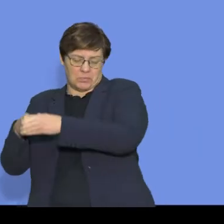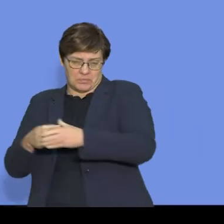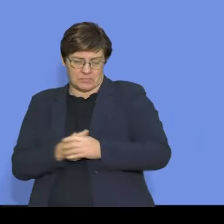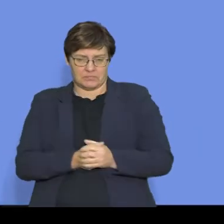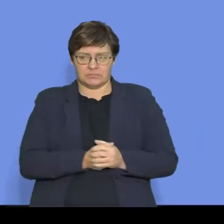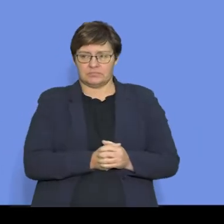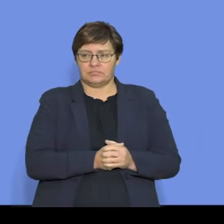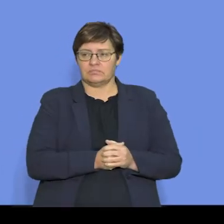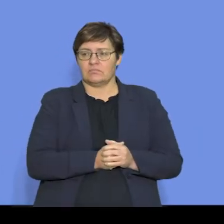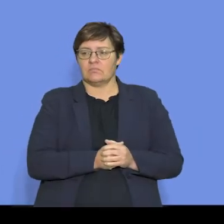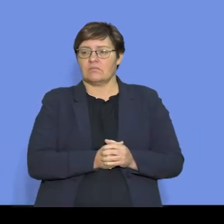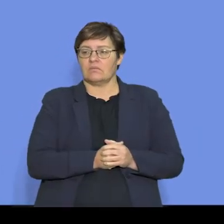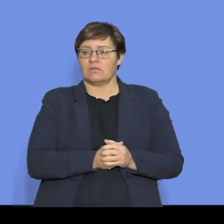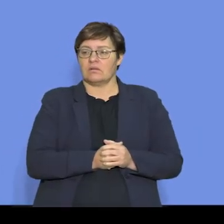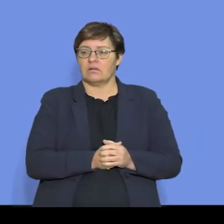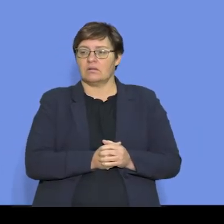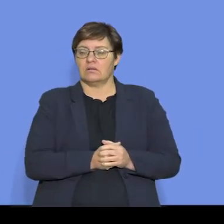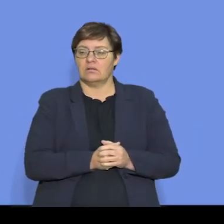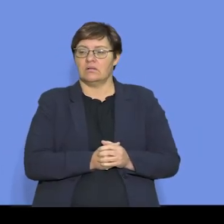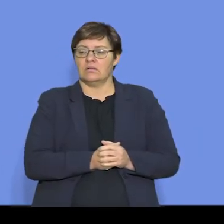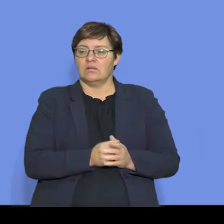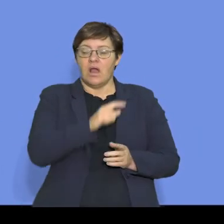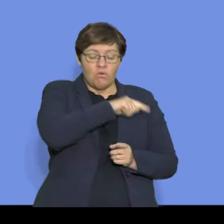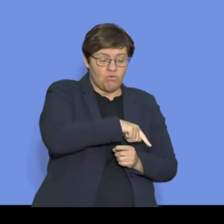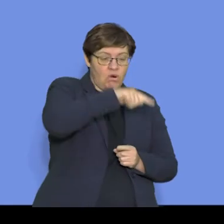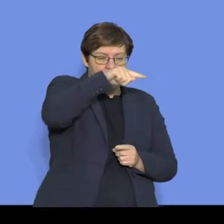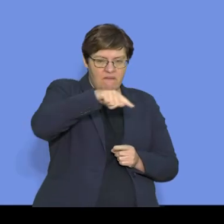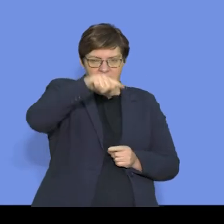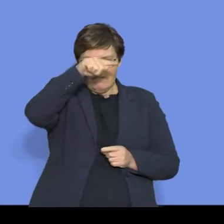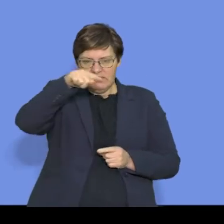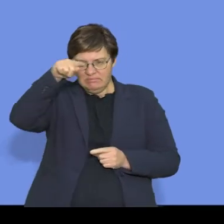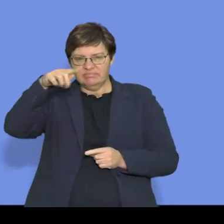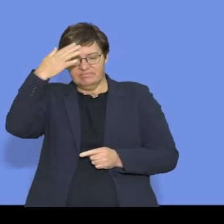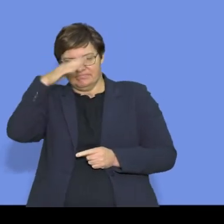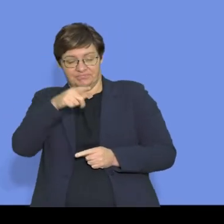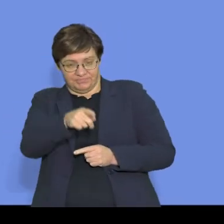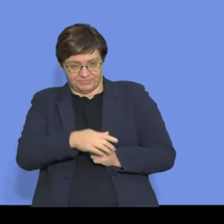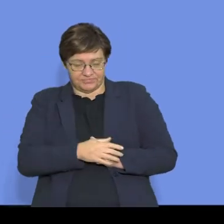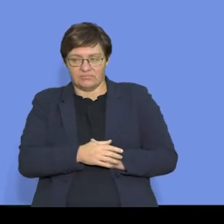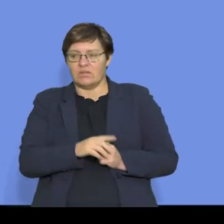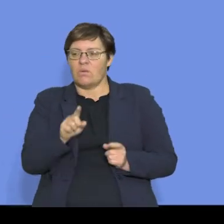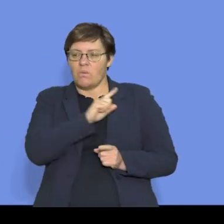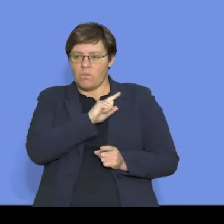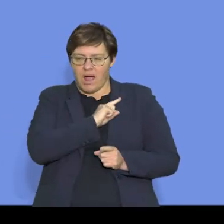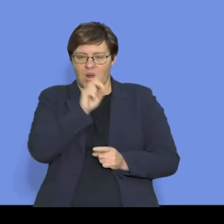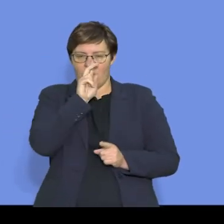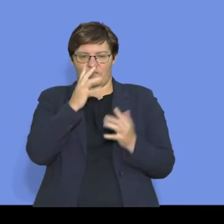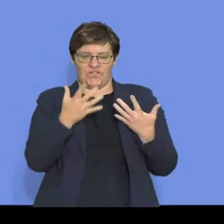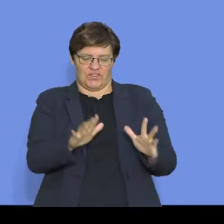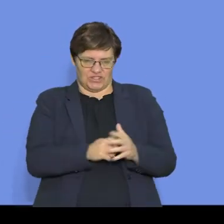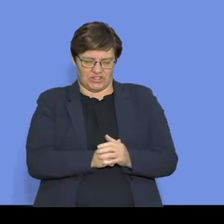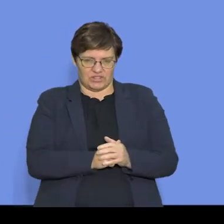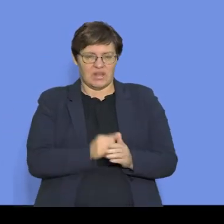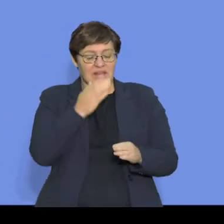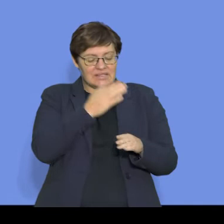organisms. The actual graph itself you should be familiar with because it's something we've just looked at.